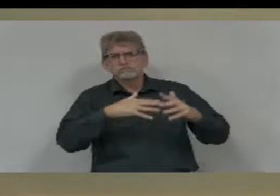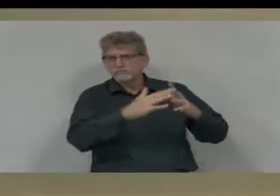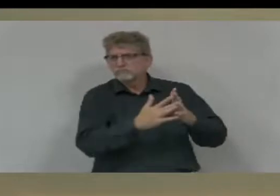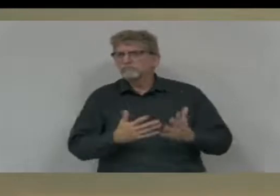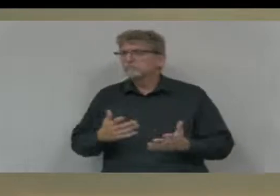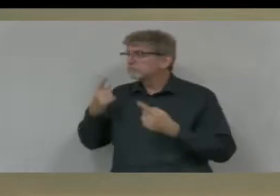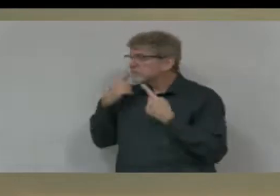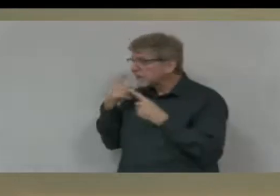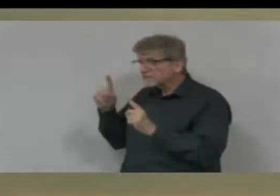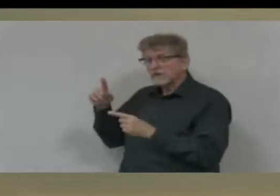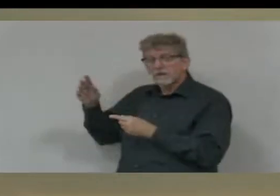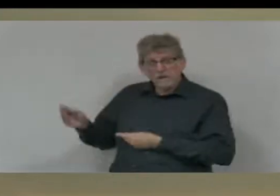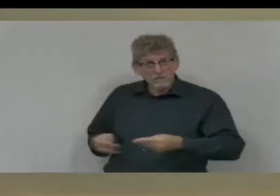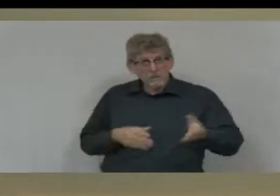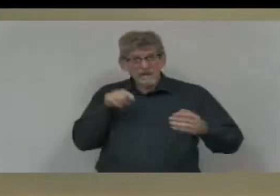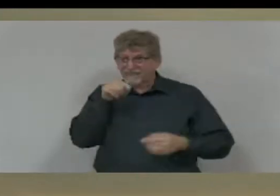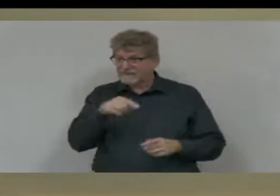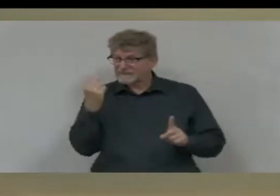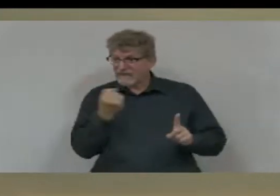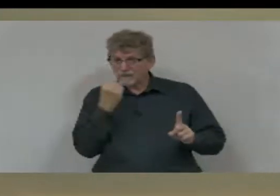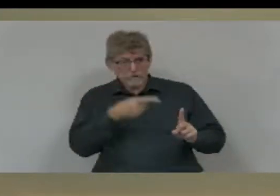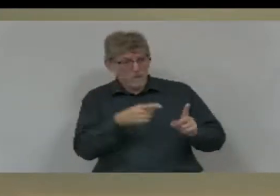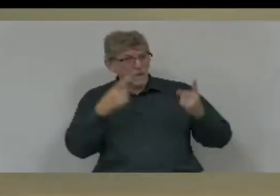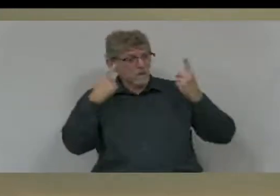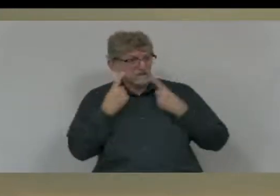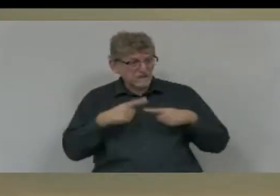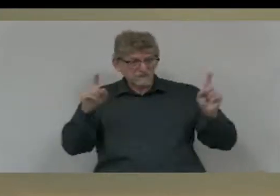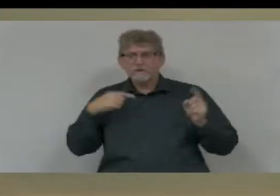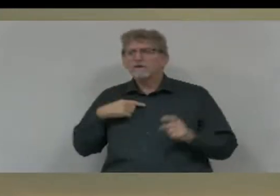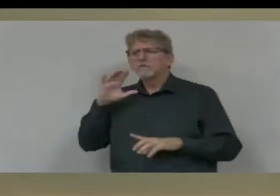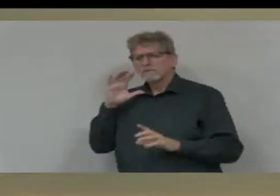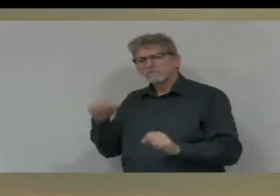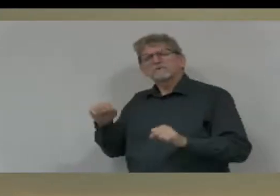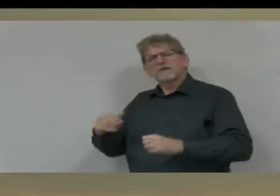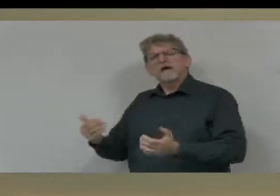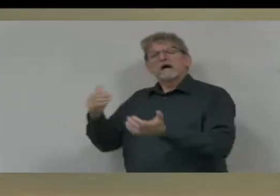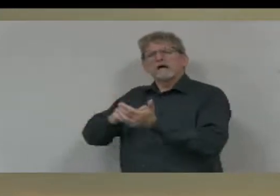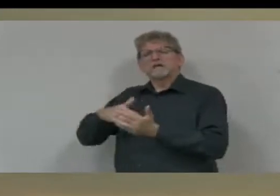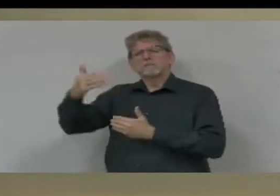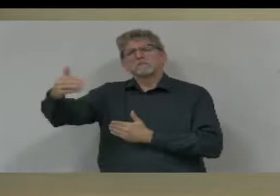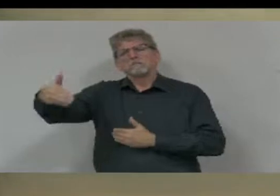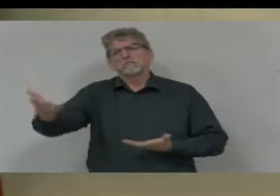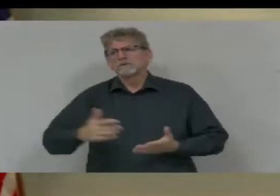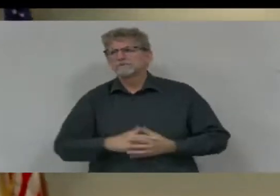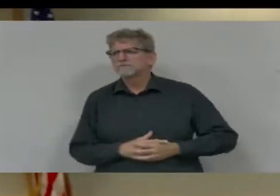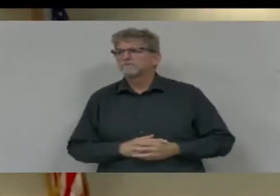this Saturday, then certainly that's certainly a possibility. Yeah.